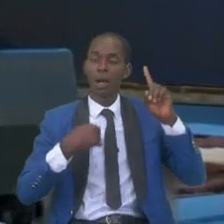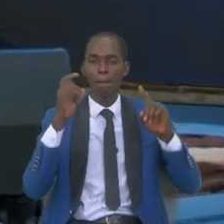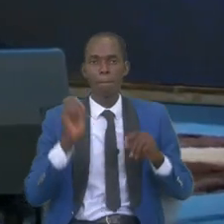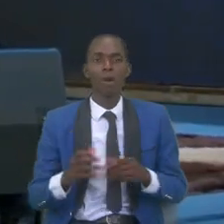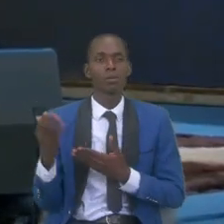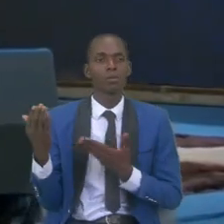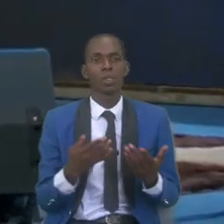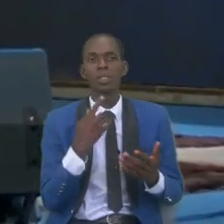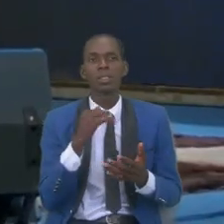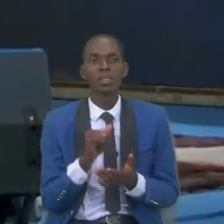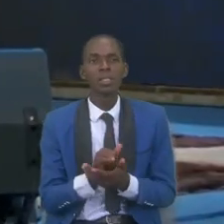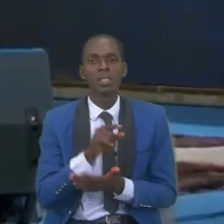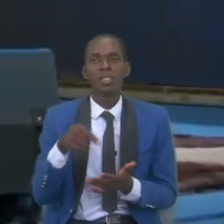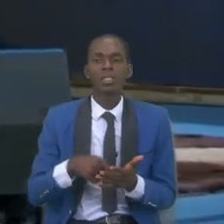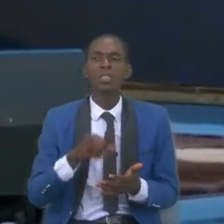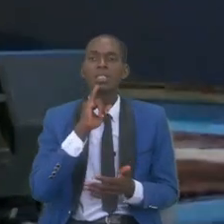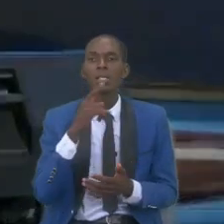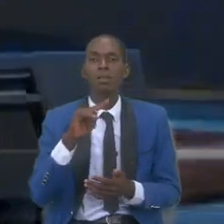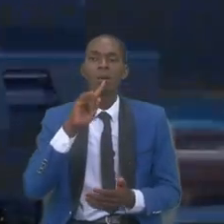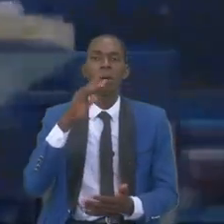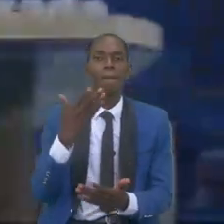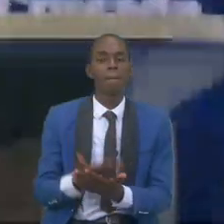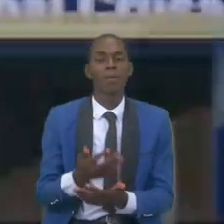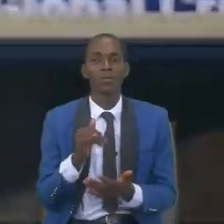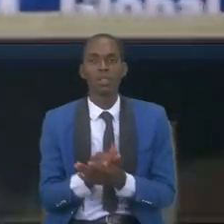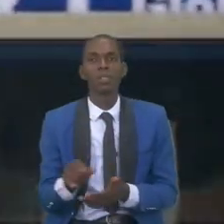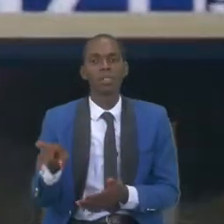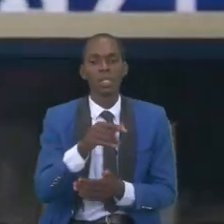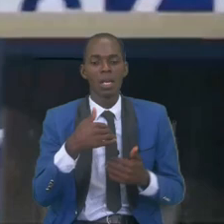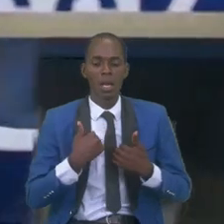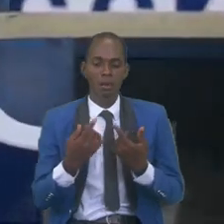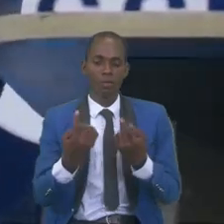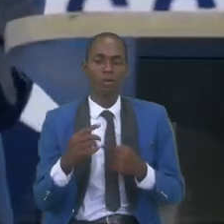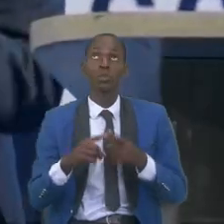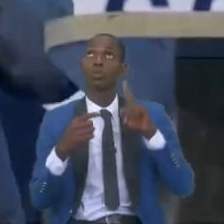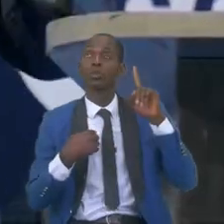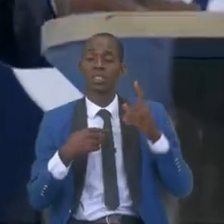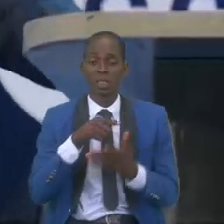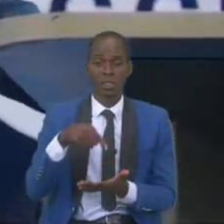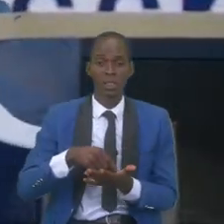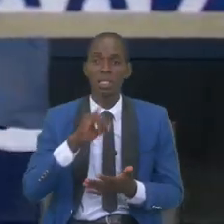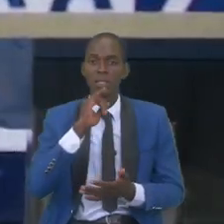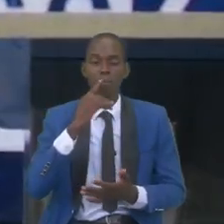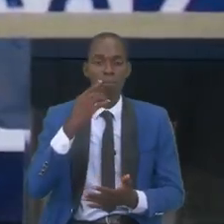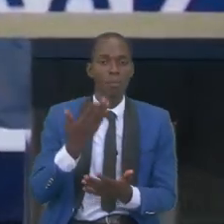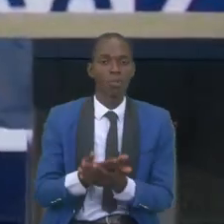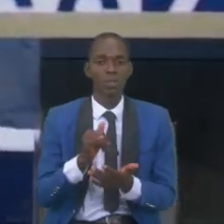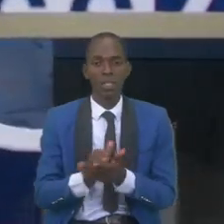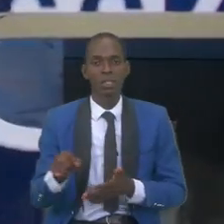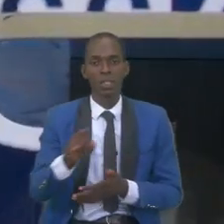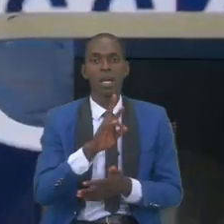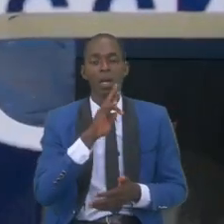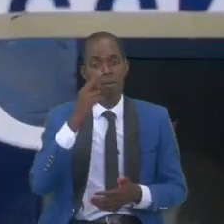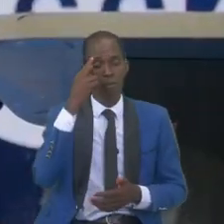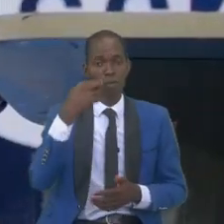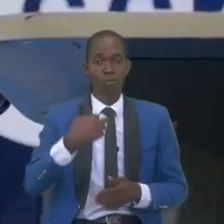is the evidence that they have come to me. This is the evidence they belong to me. They